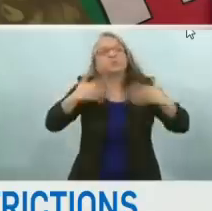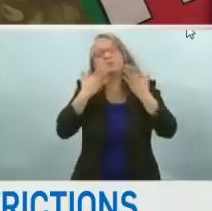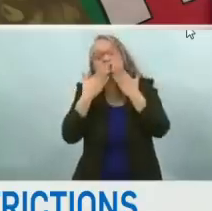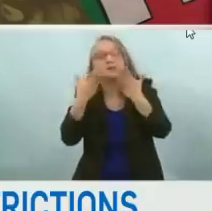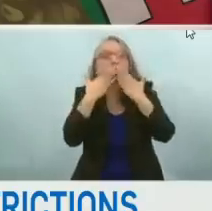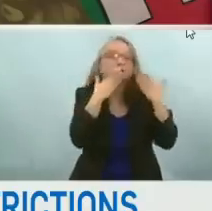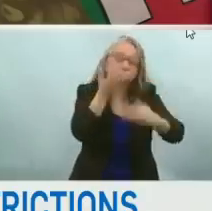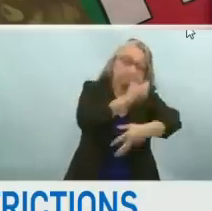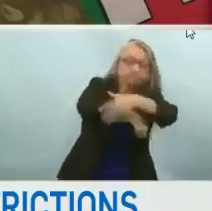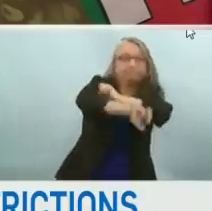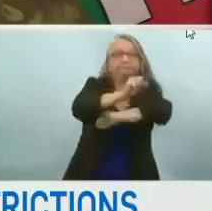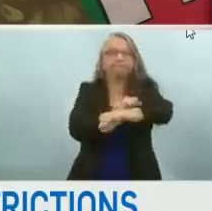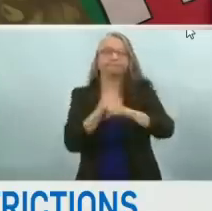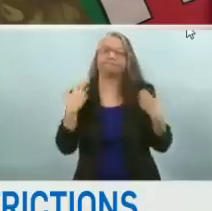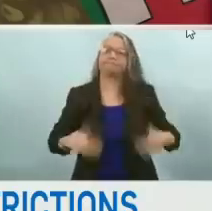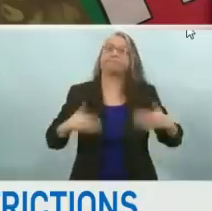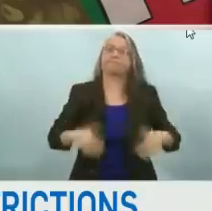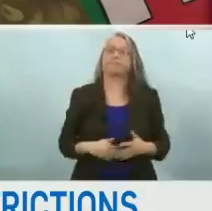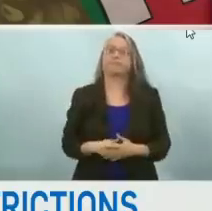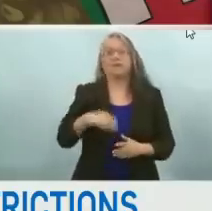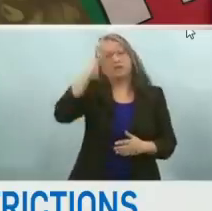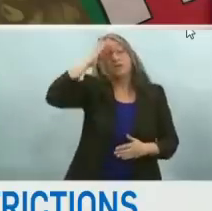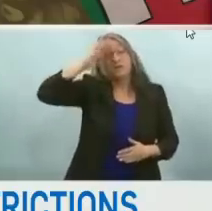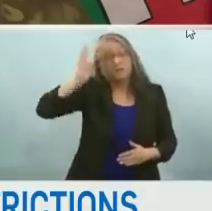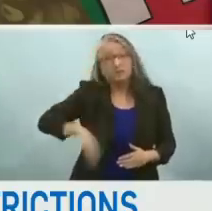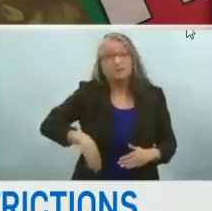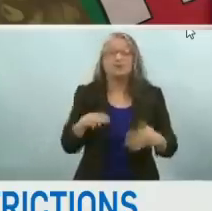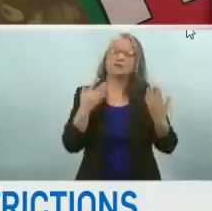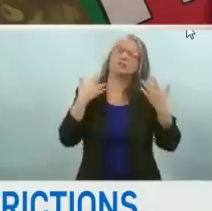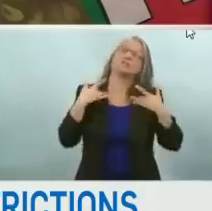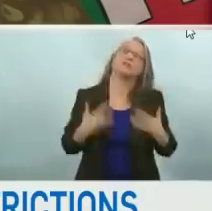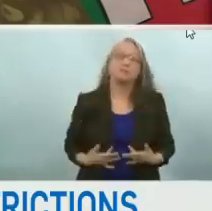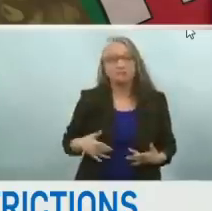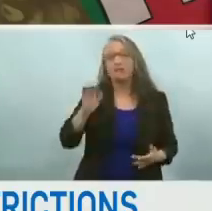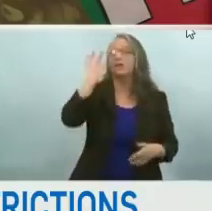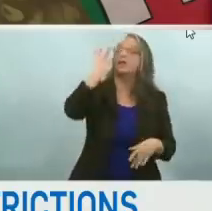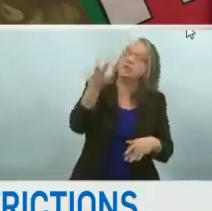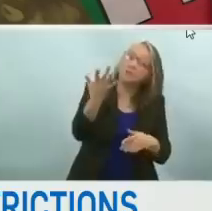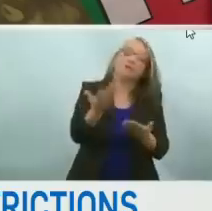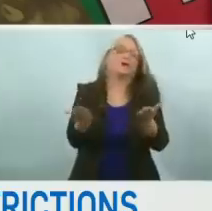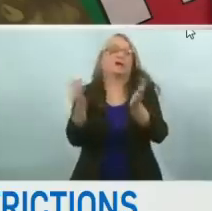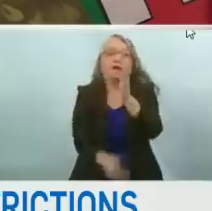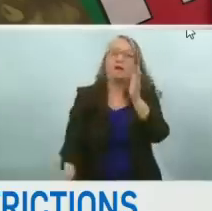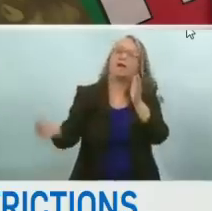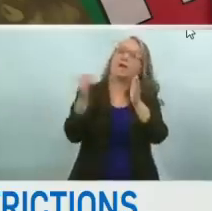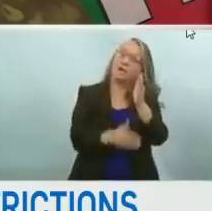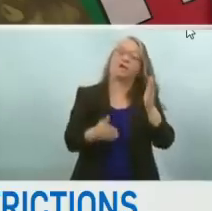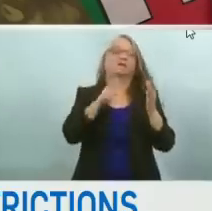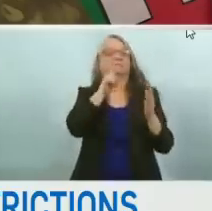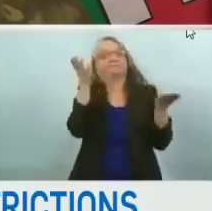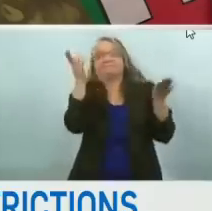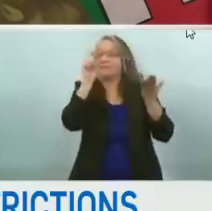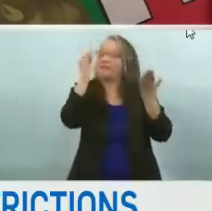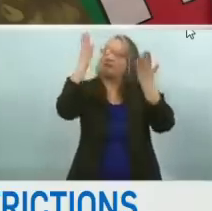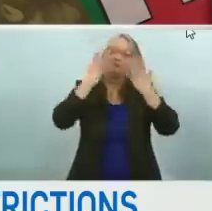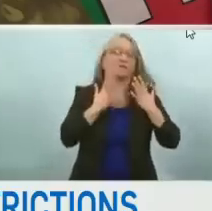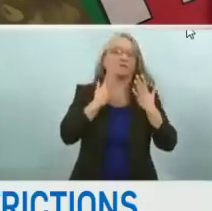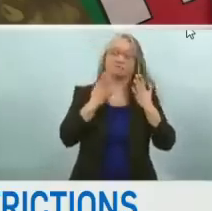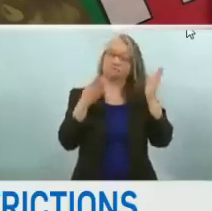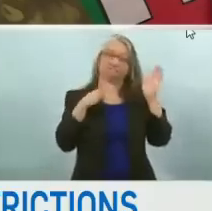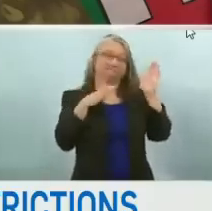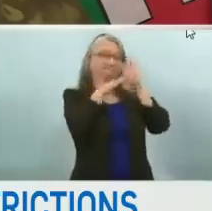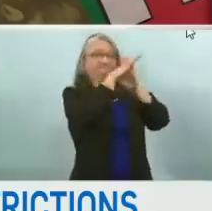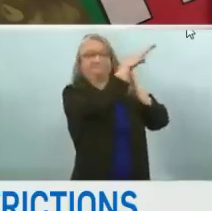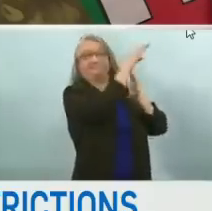All right, so we need to continue to do what we can to bring down transmission